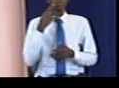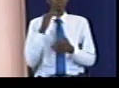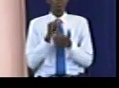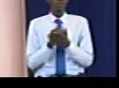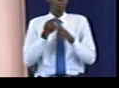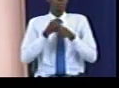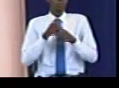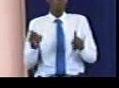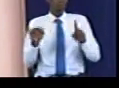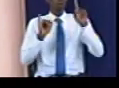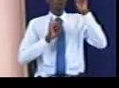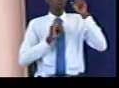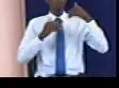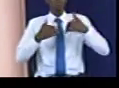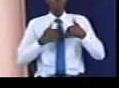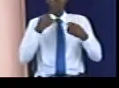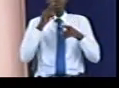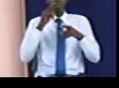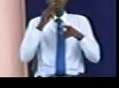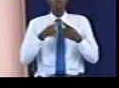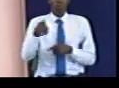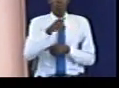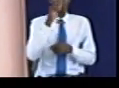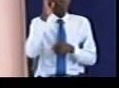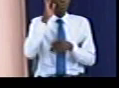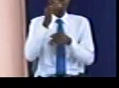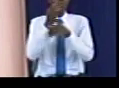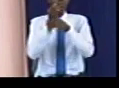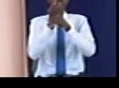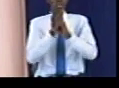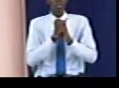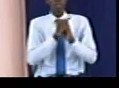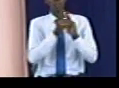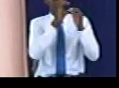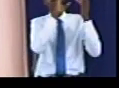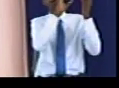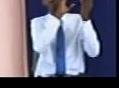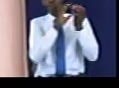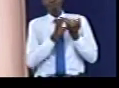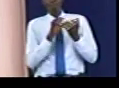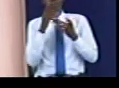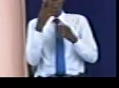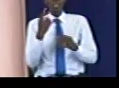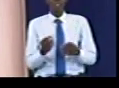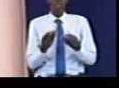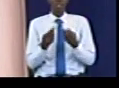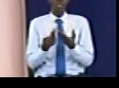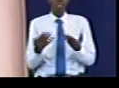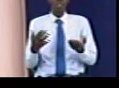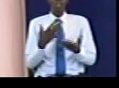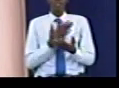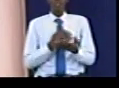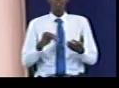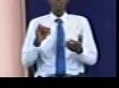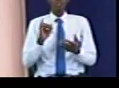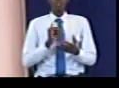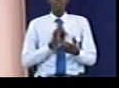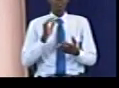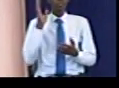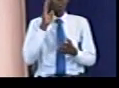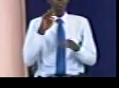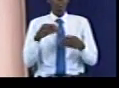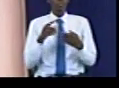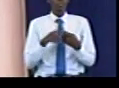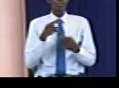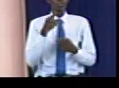unto you, ye shall inherit their land, and I will give it unto you to possess it, a land that